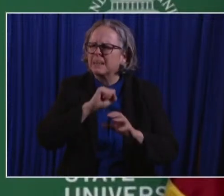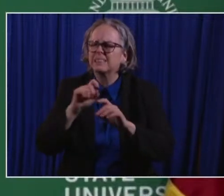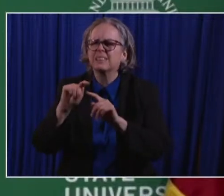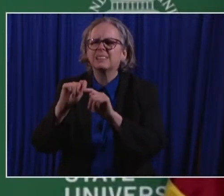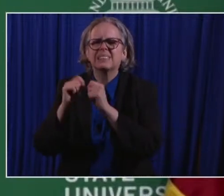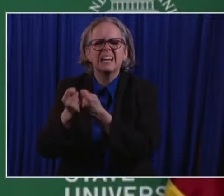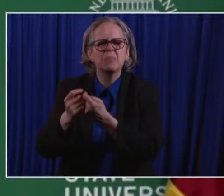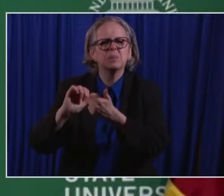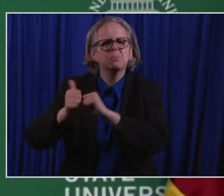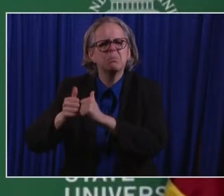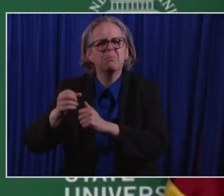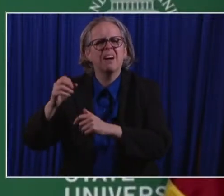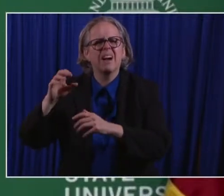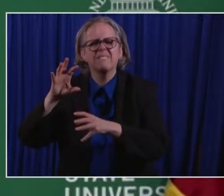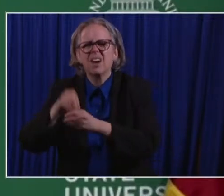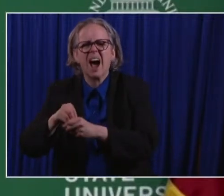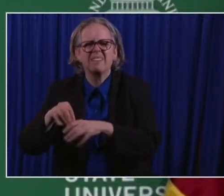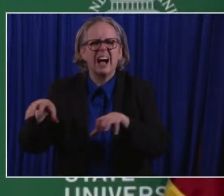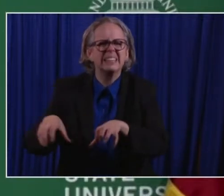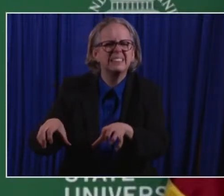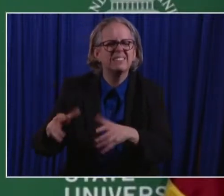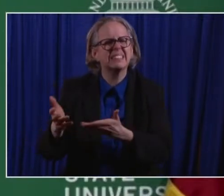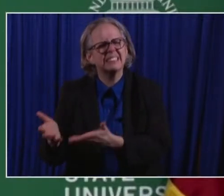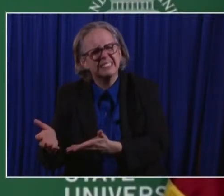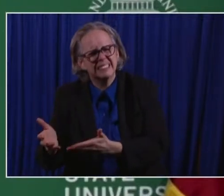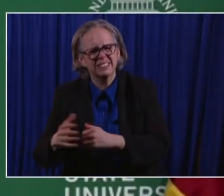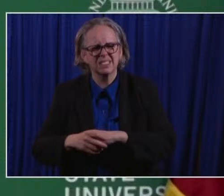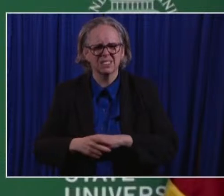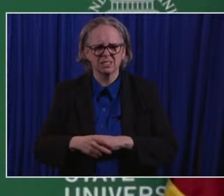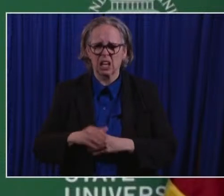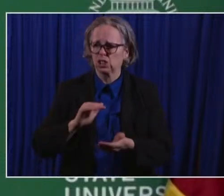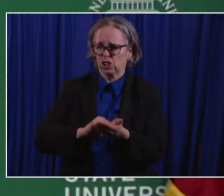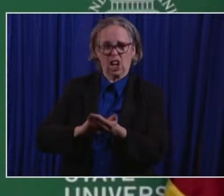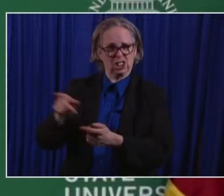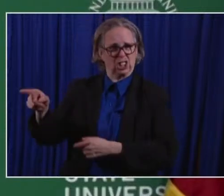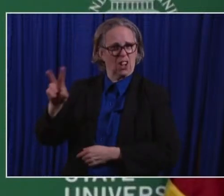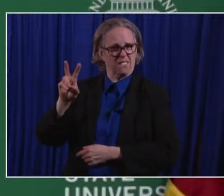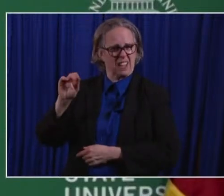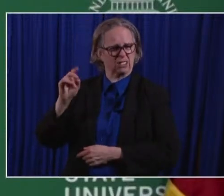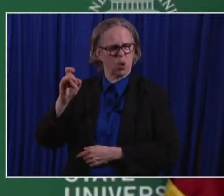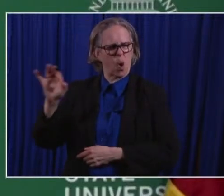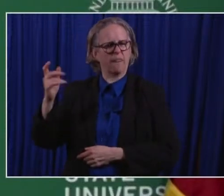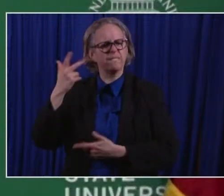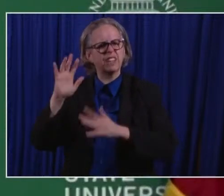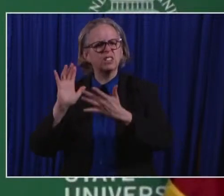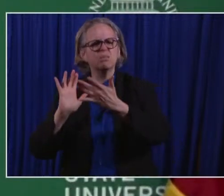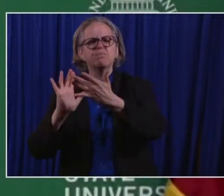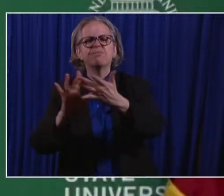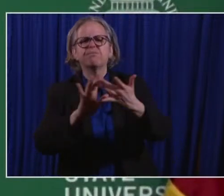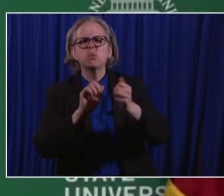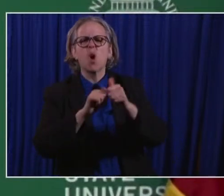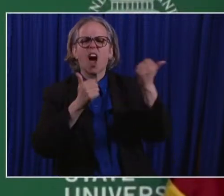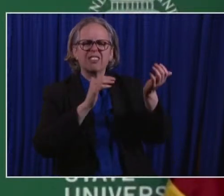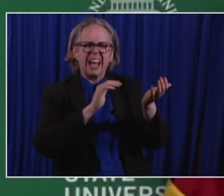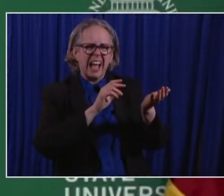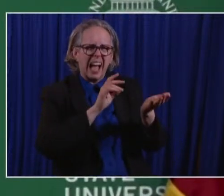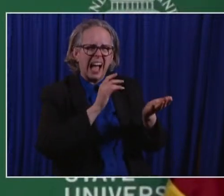we weighed it. Dr. Vanderhoff talked to other health experts, and we made the decision to do it.